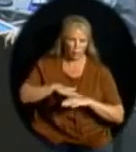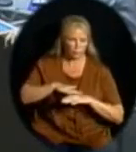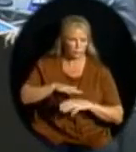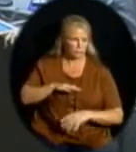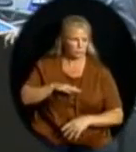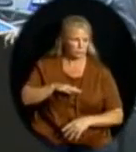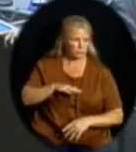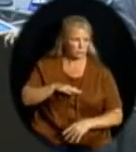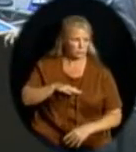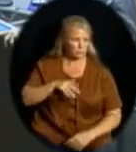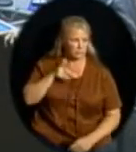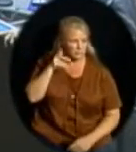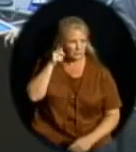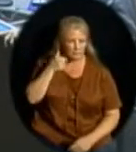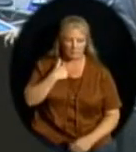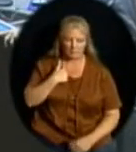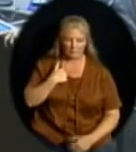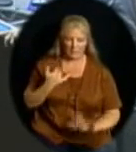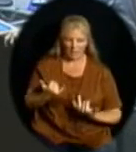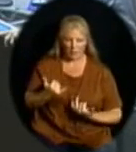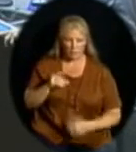Can you hear me now?